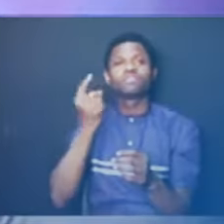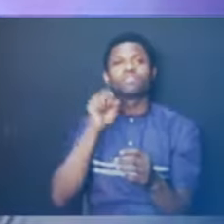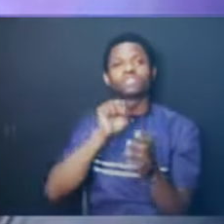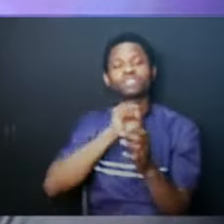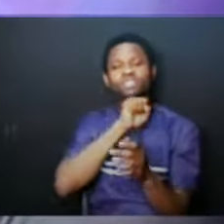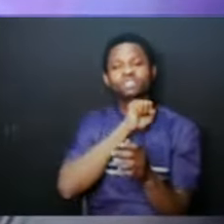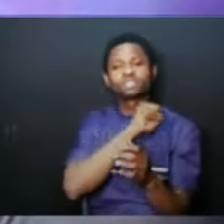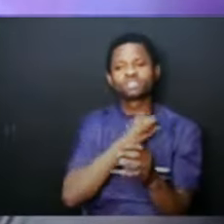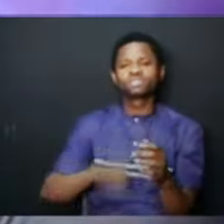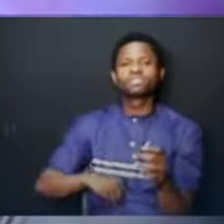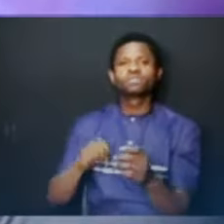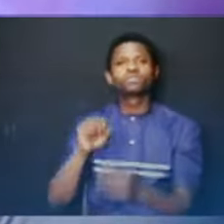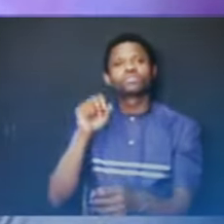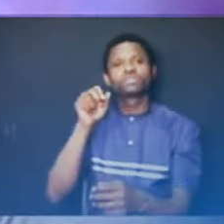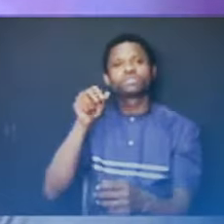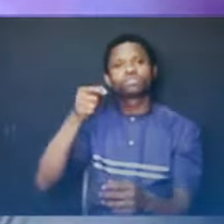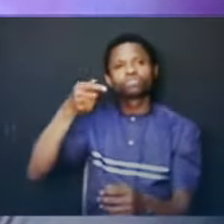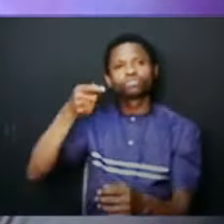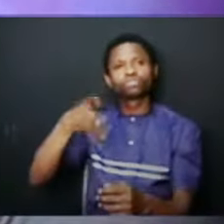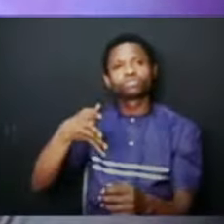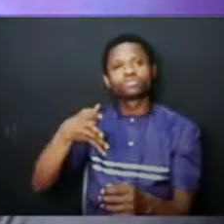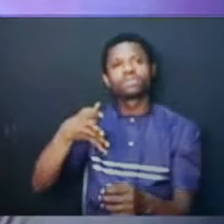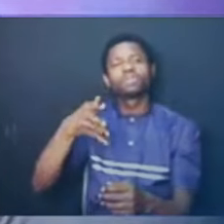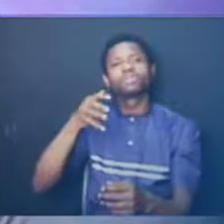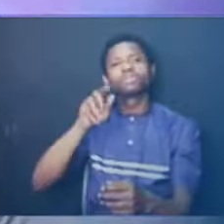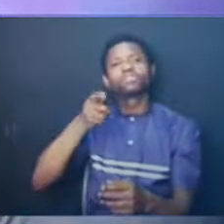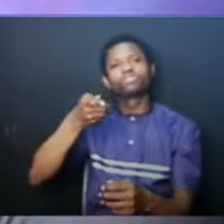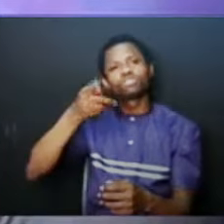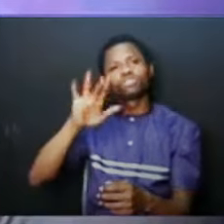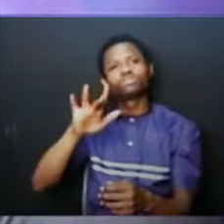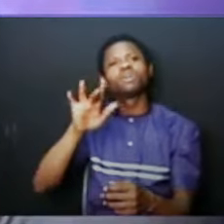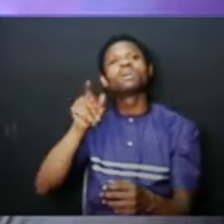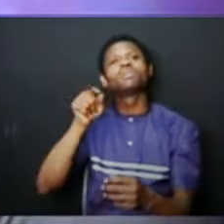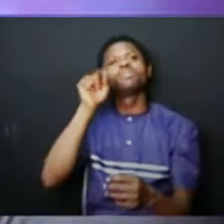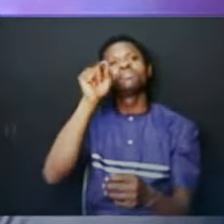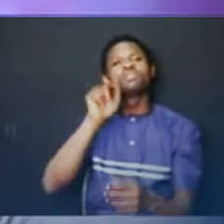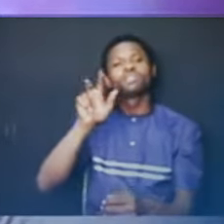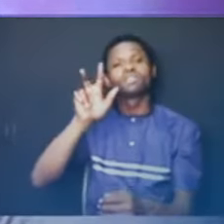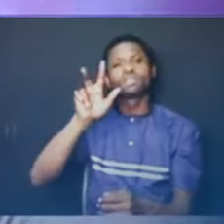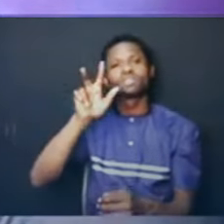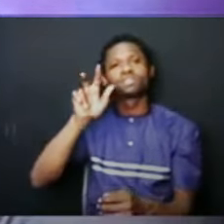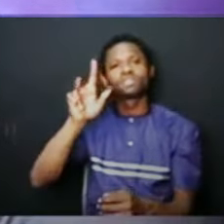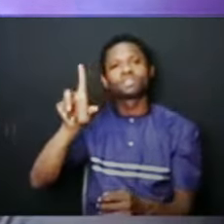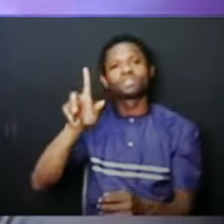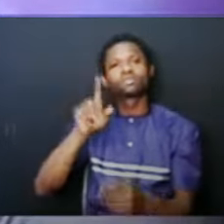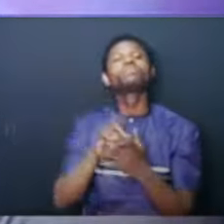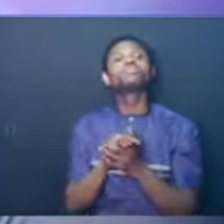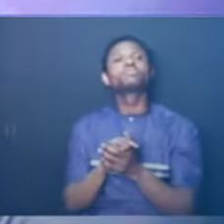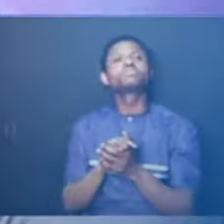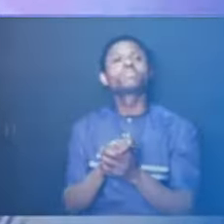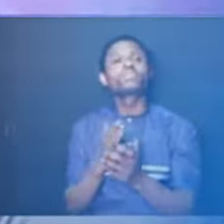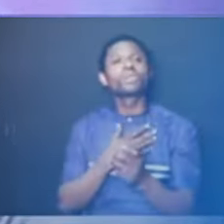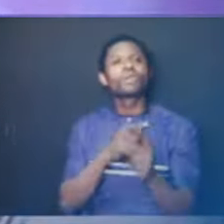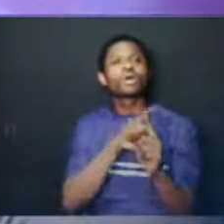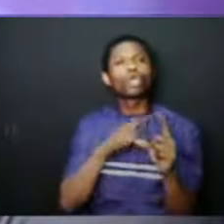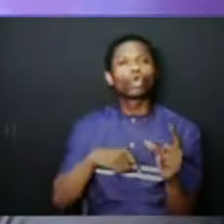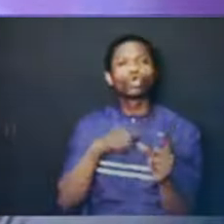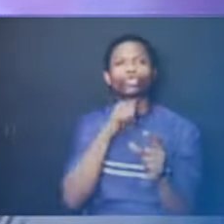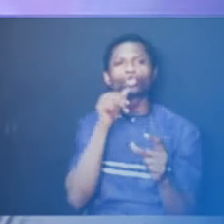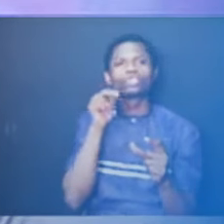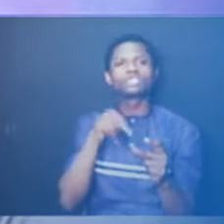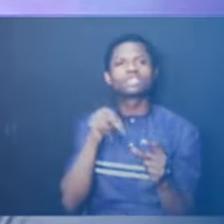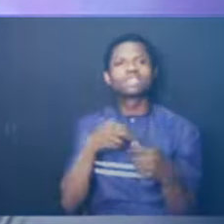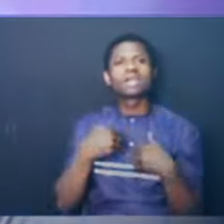my Lord will not have on his conscience the staggering burden of needless bloodshed or having